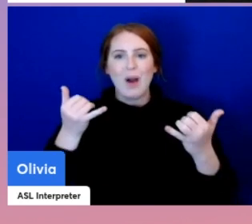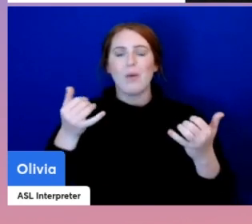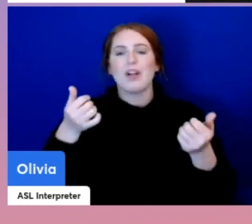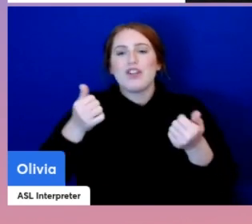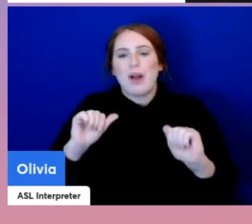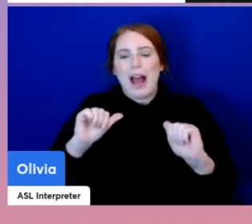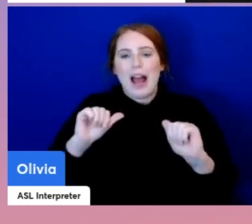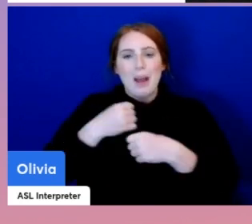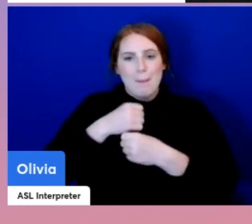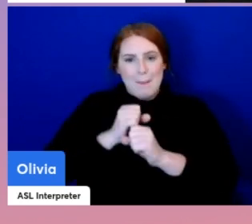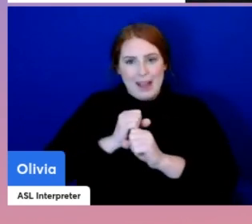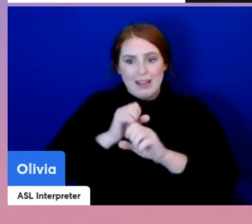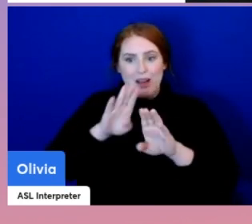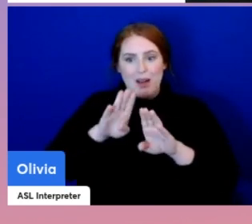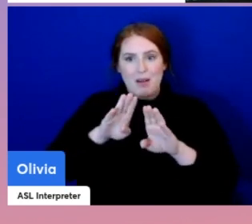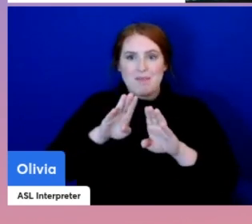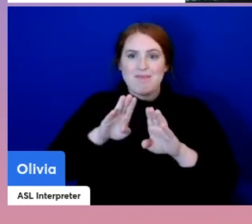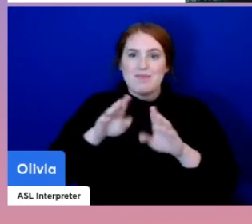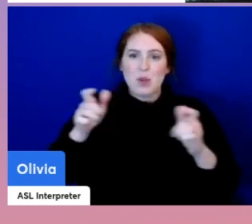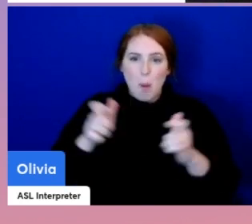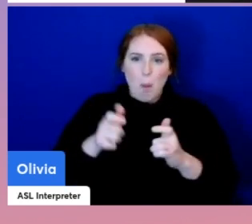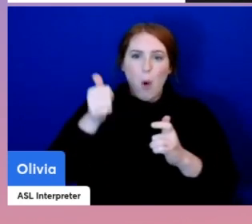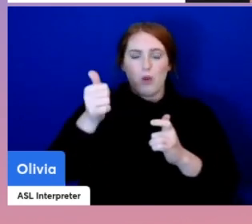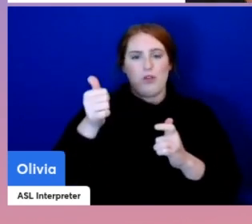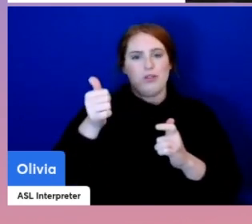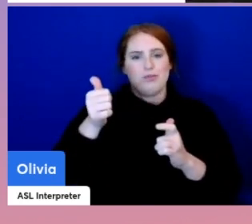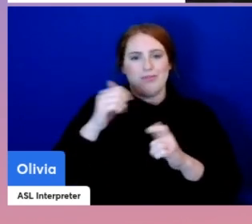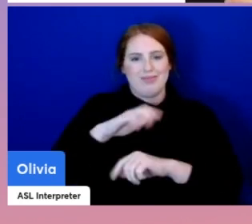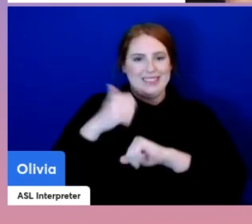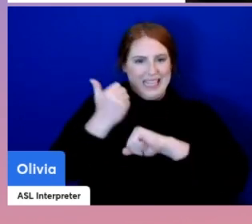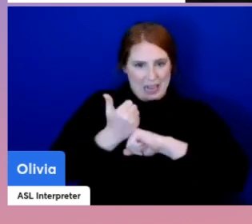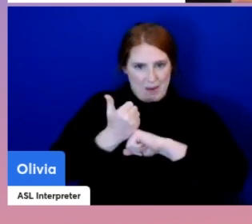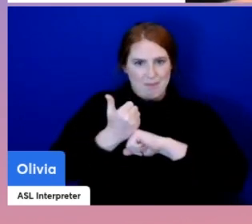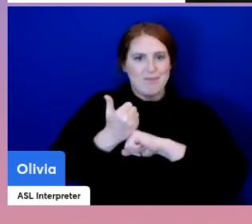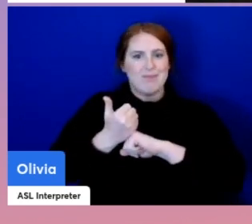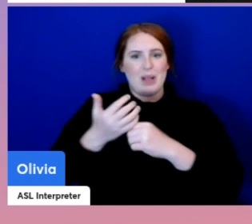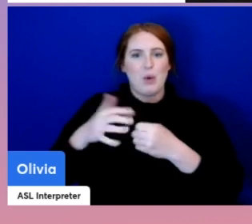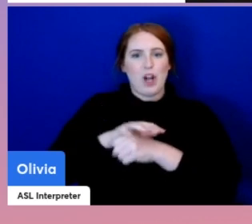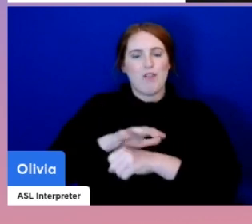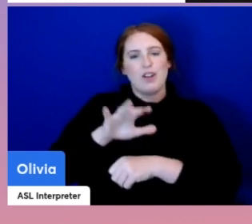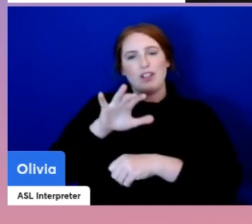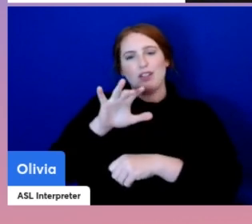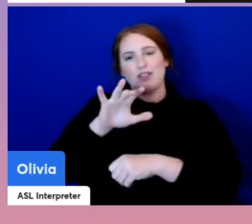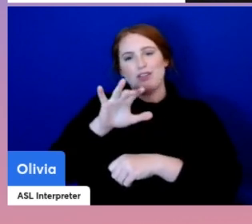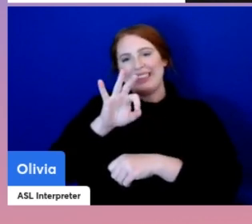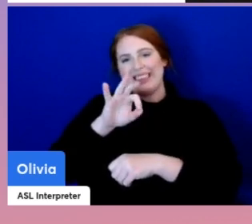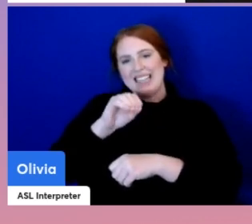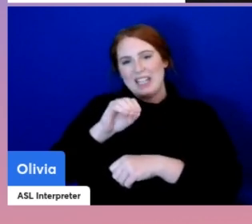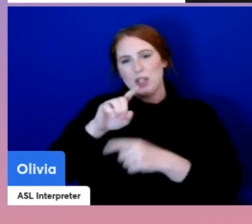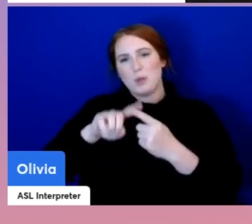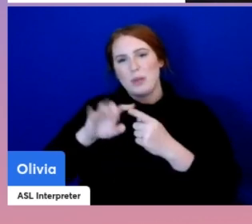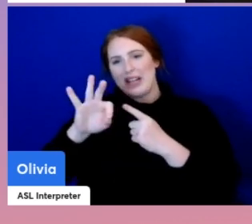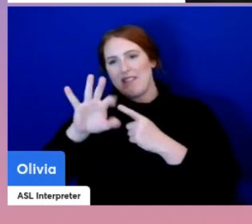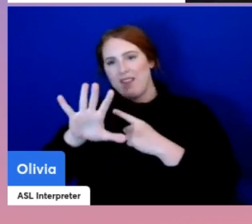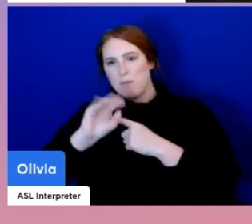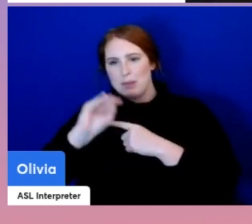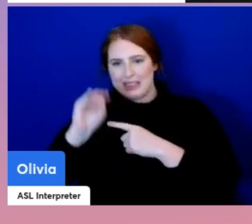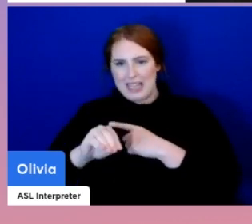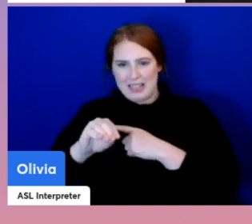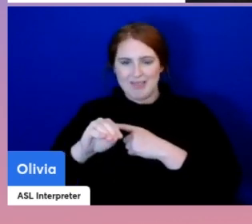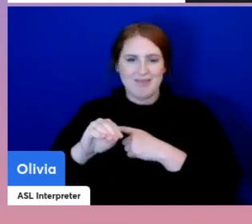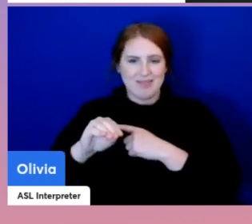covers 85 to 95% of our use cases. This will result in a much simpler construct interface for the developers